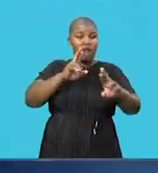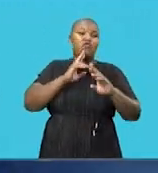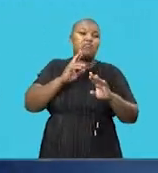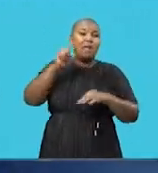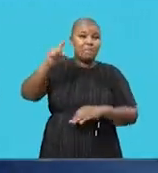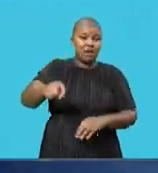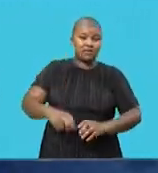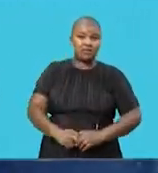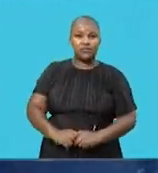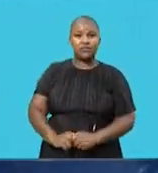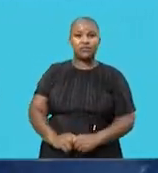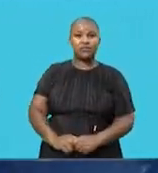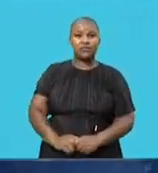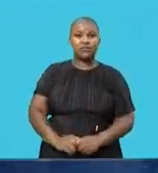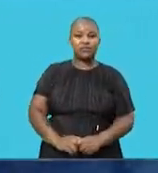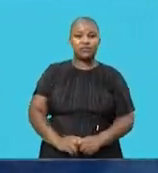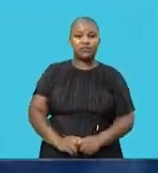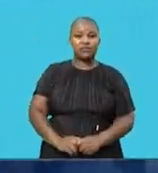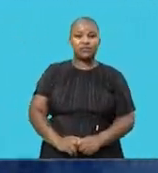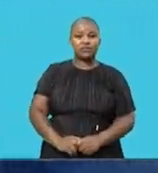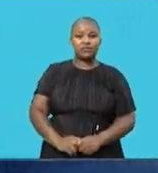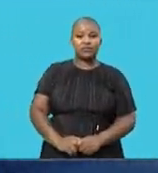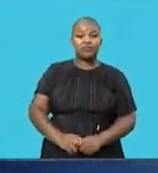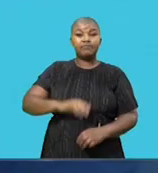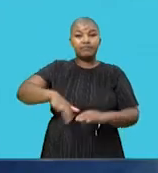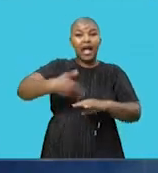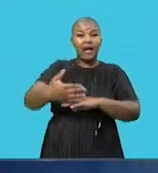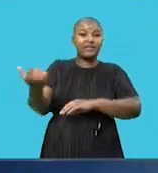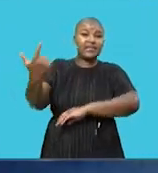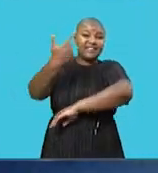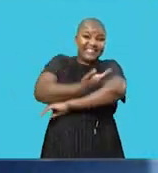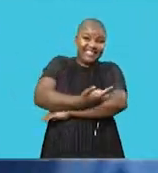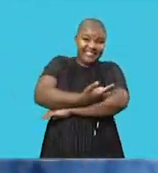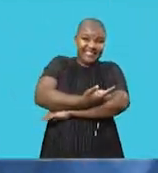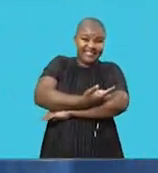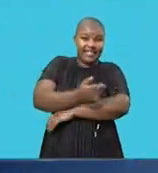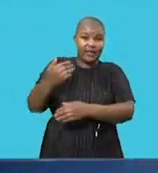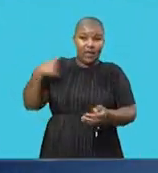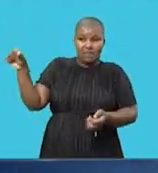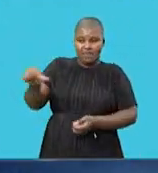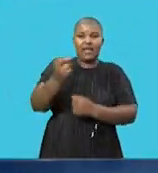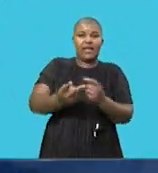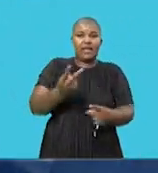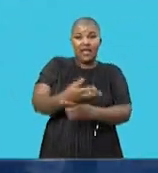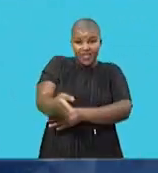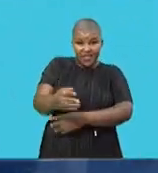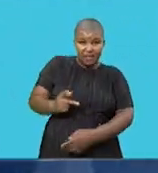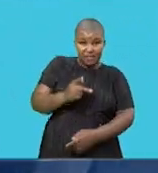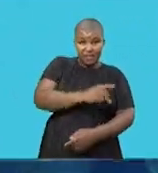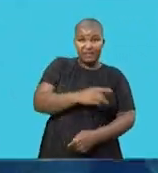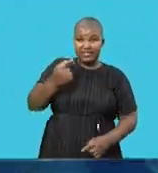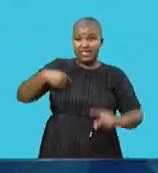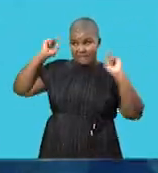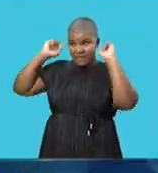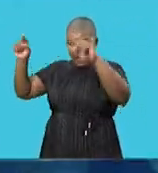akazizwa nangolukhabo. After 7 days we are coming back. If it's not here, usedobsonville sizamlanda khona la khona edobsonville, because we